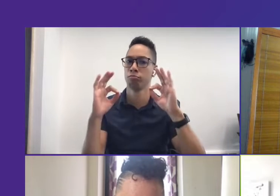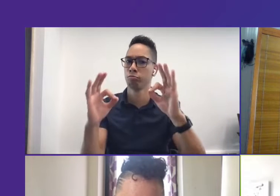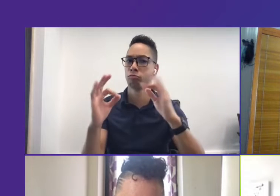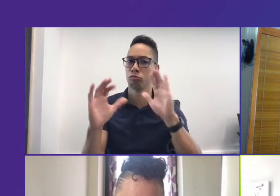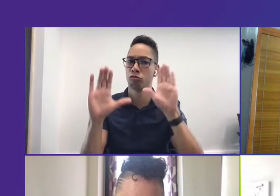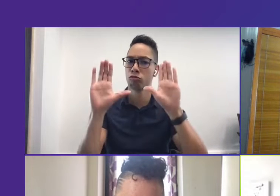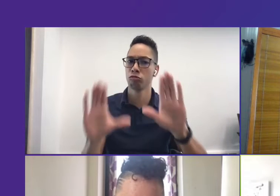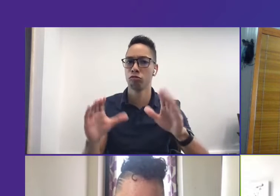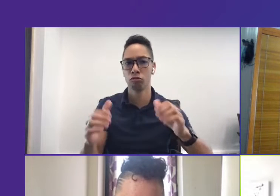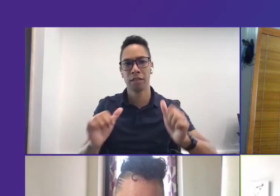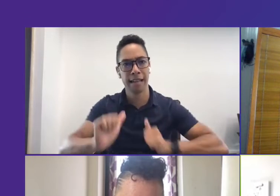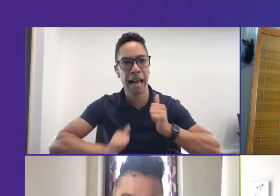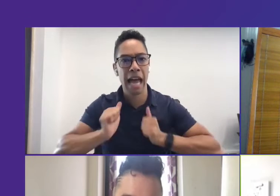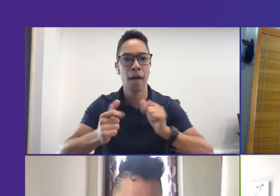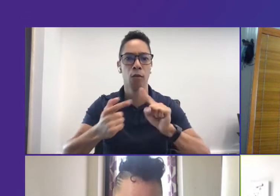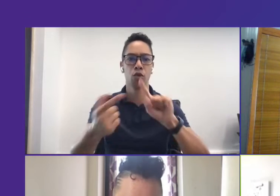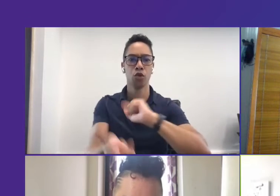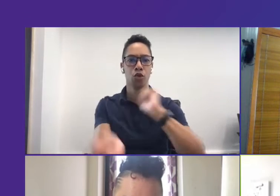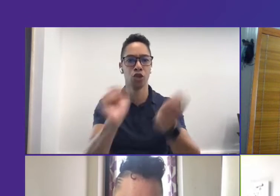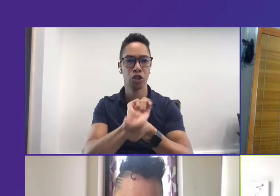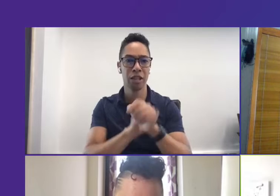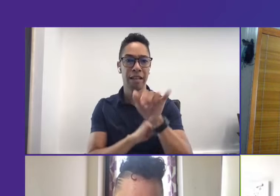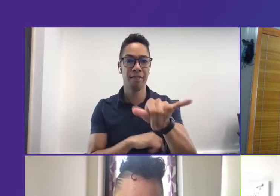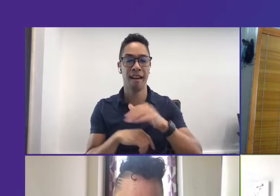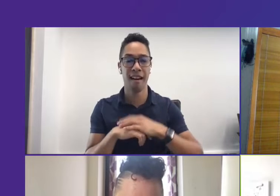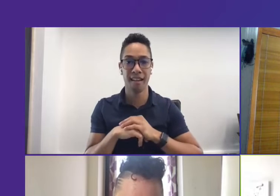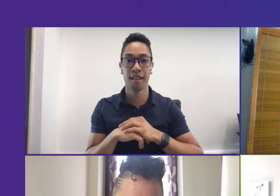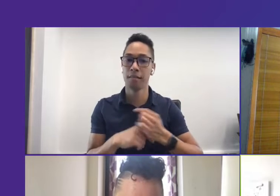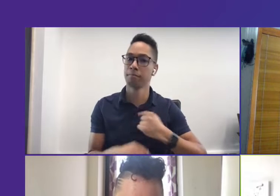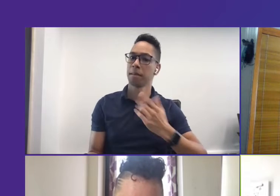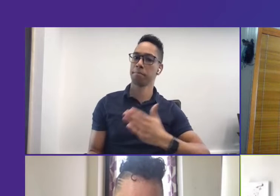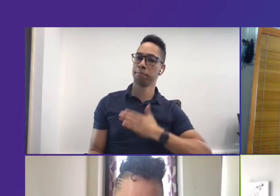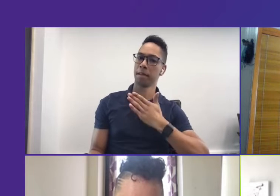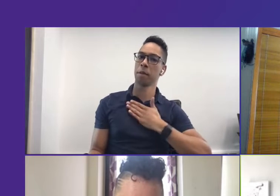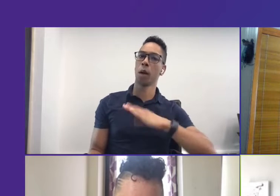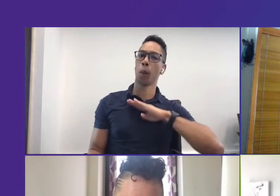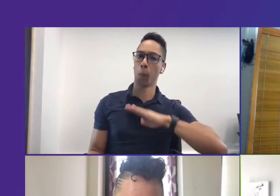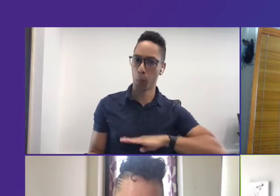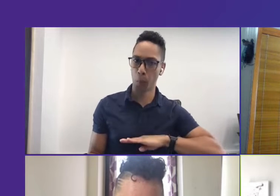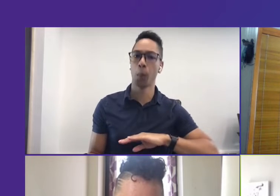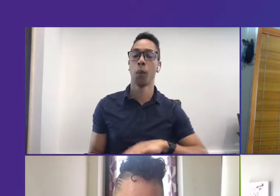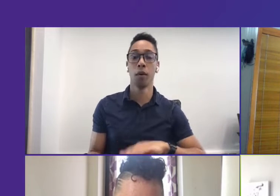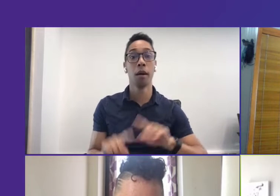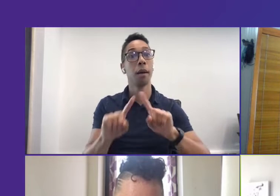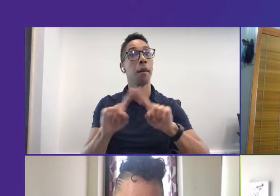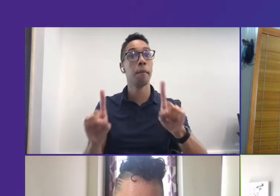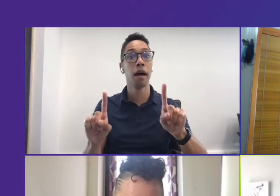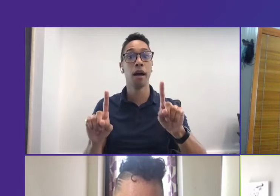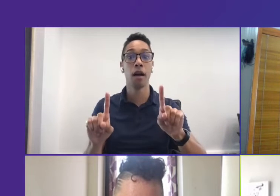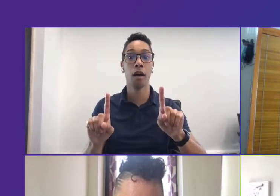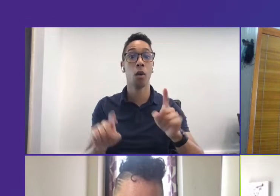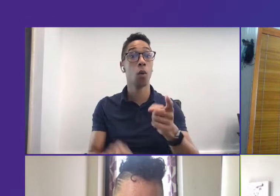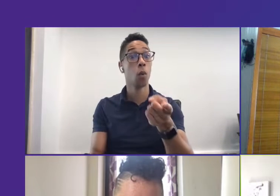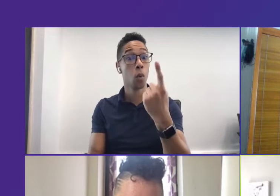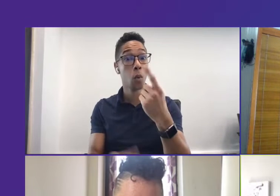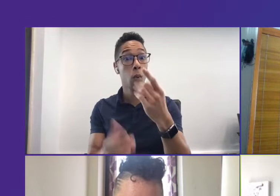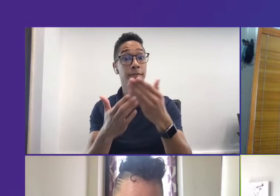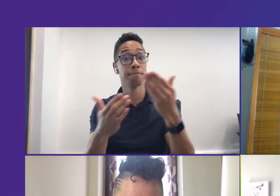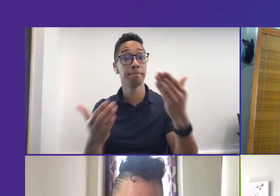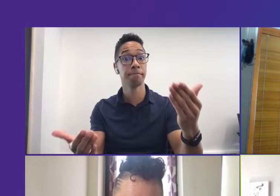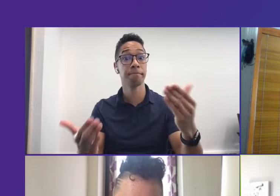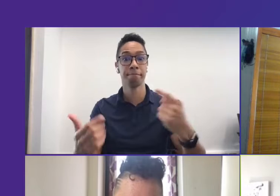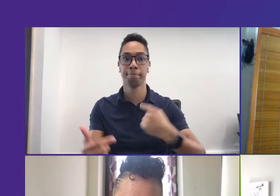effort to change that, and I'm, you know, I'm very glad about this. But one of the things I guess